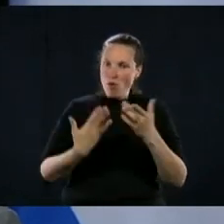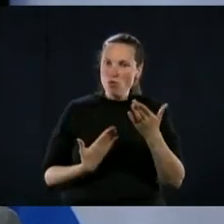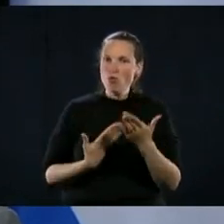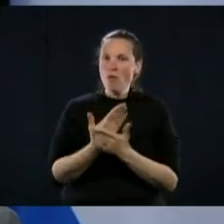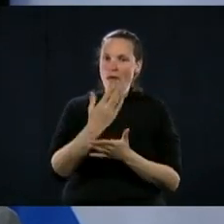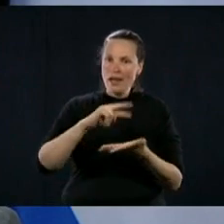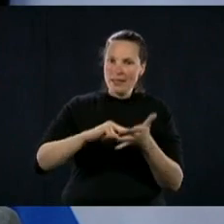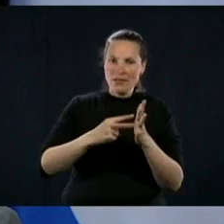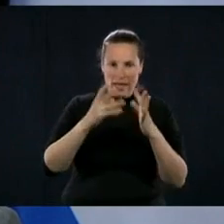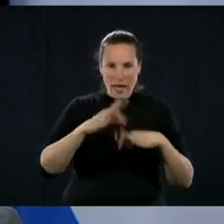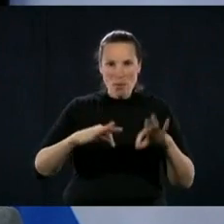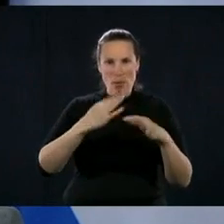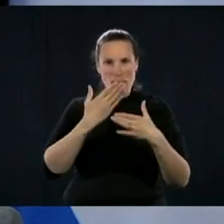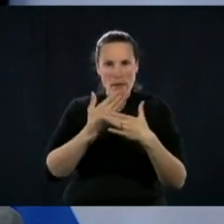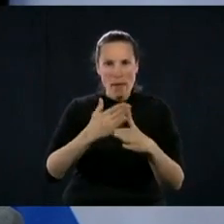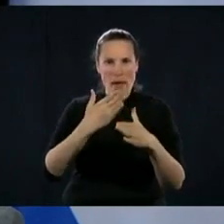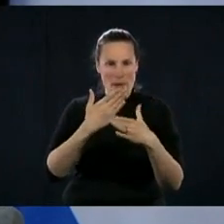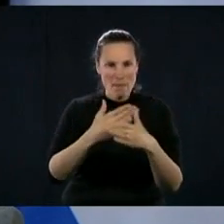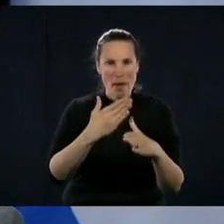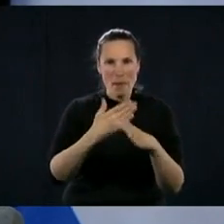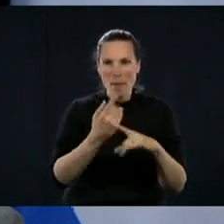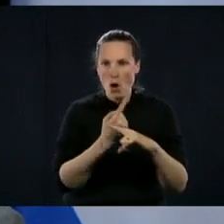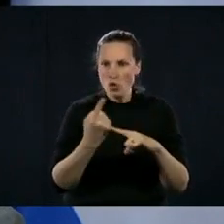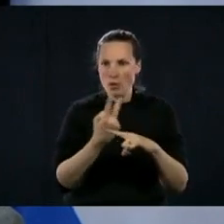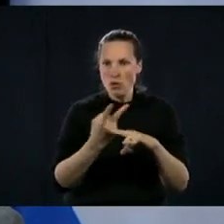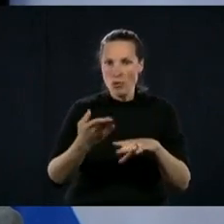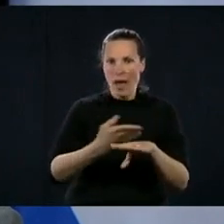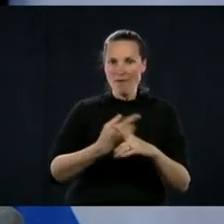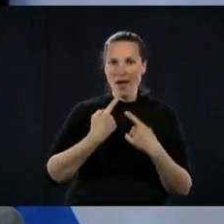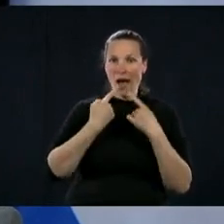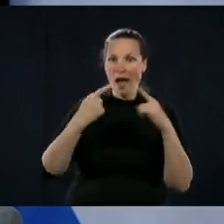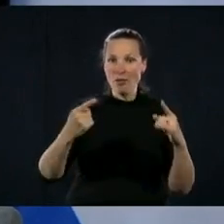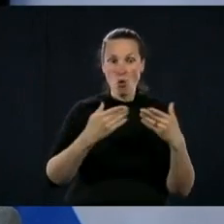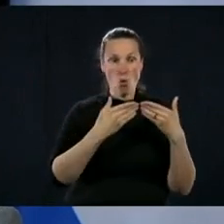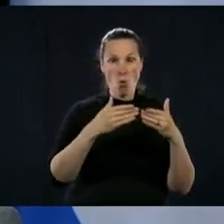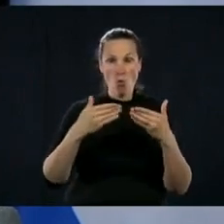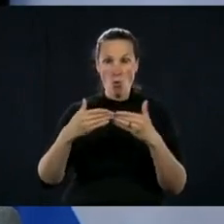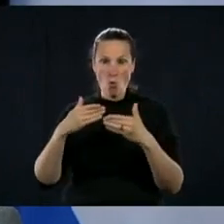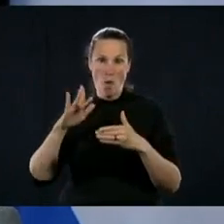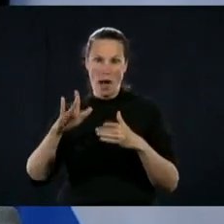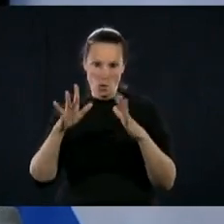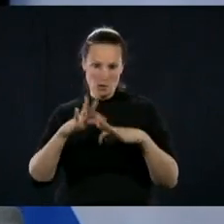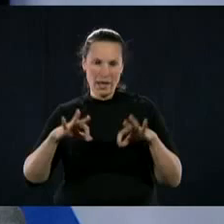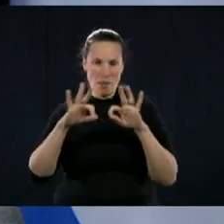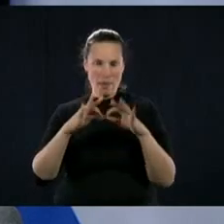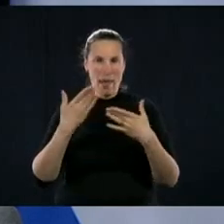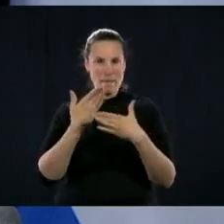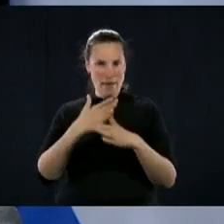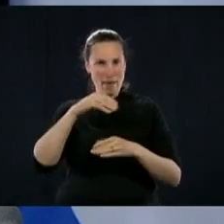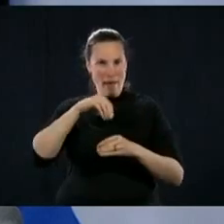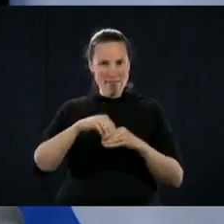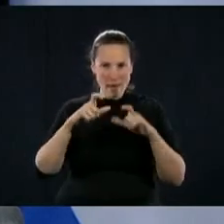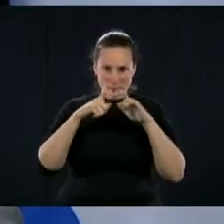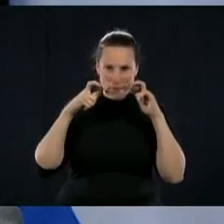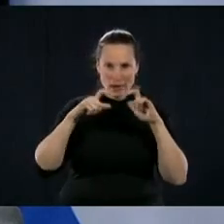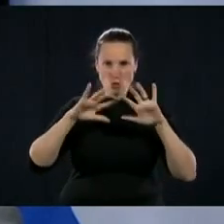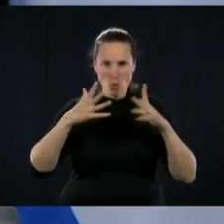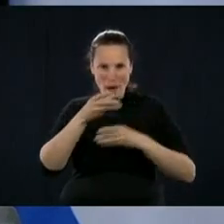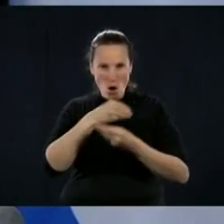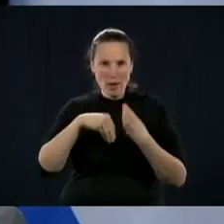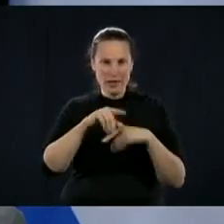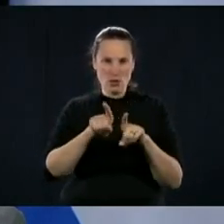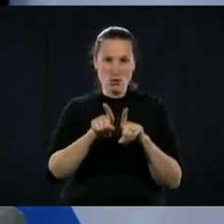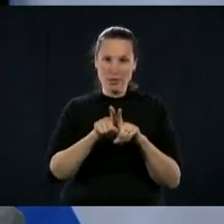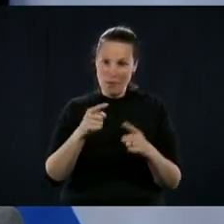new society, and that society has to prepare itself adequately. So I'm not telling you that we are making people do work for nothing. At some point, we